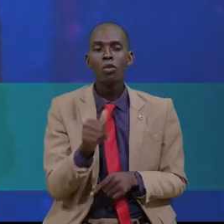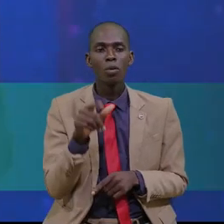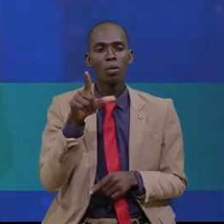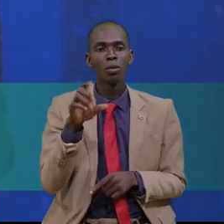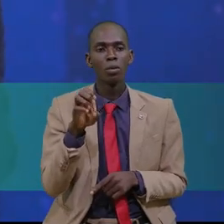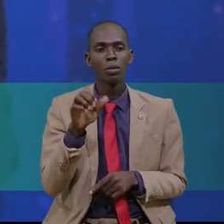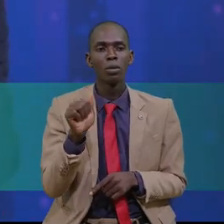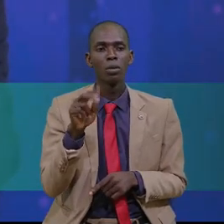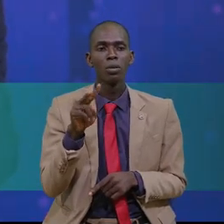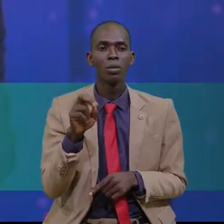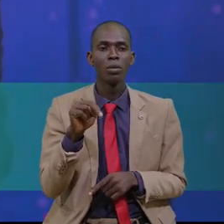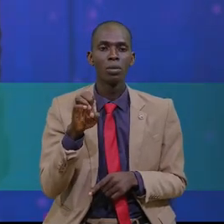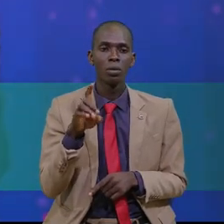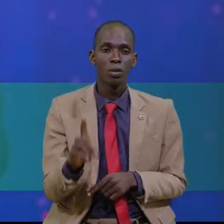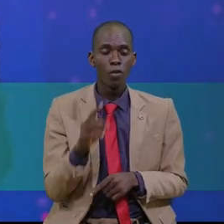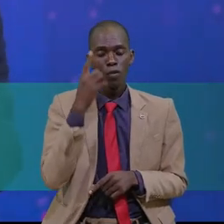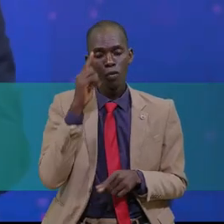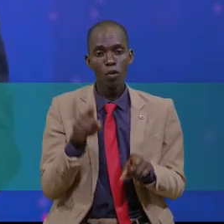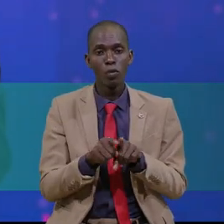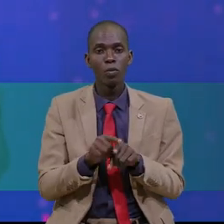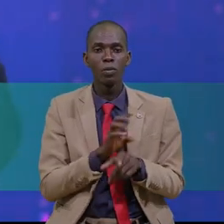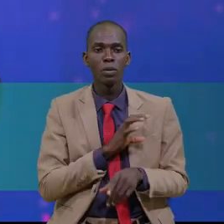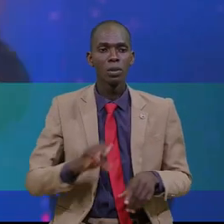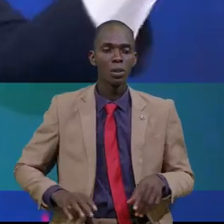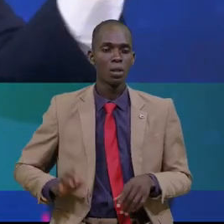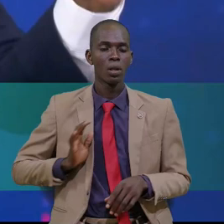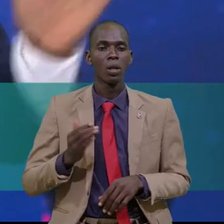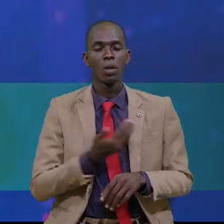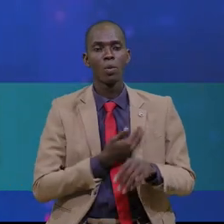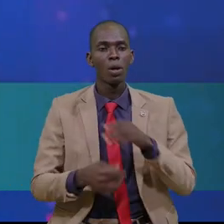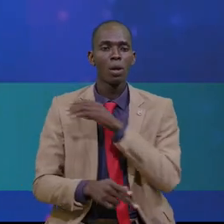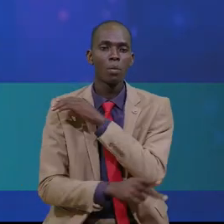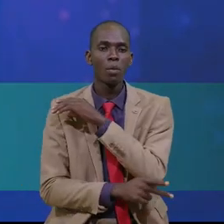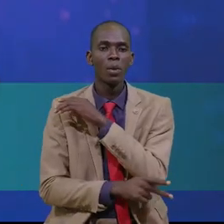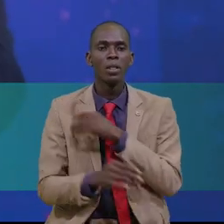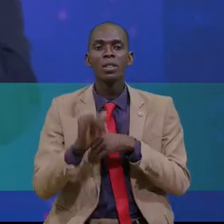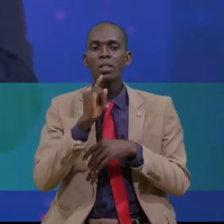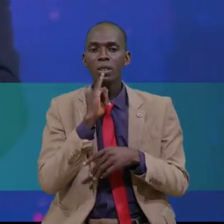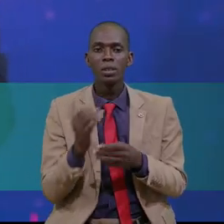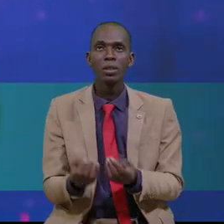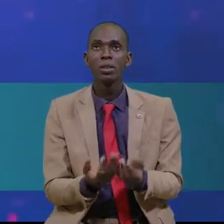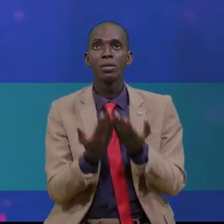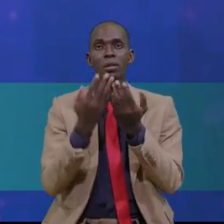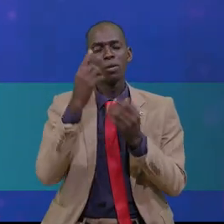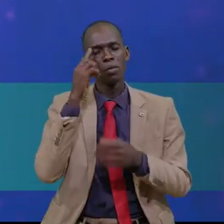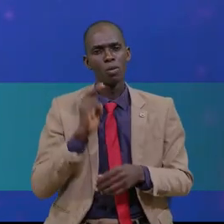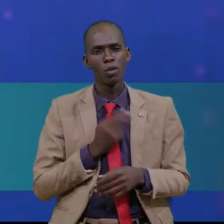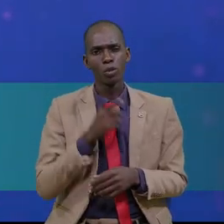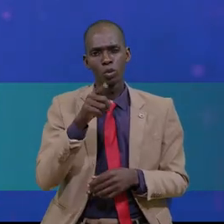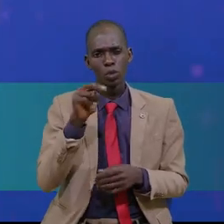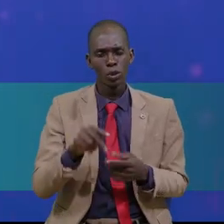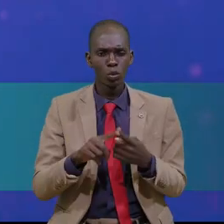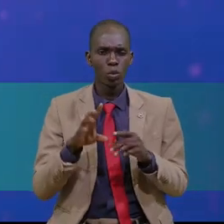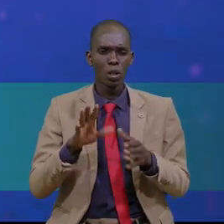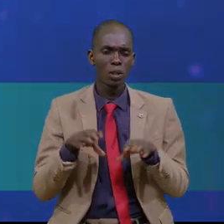even Christ, our Passover, is sacrificed for us. You have to believe that. You have to accept